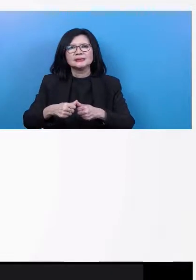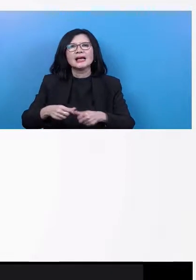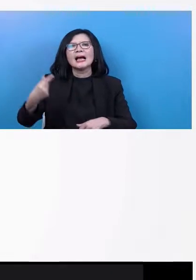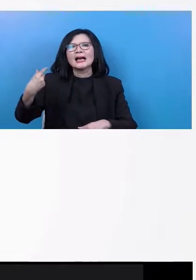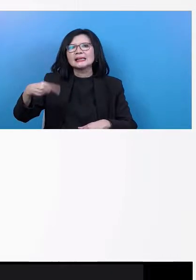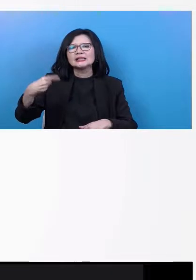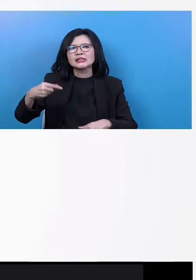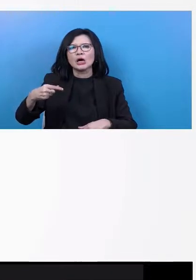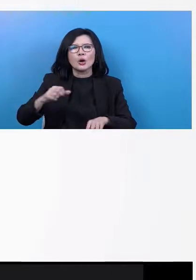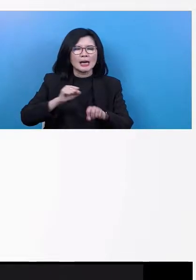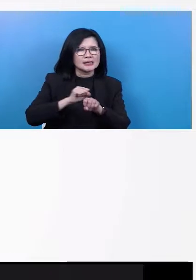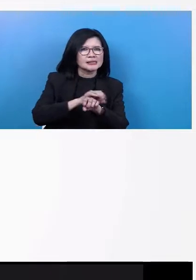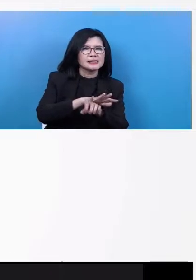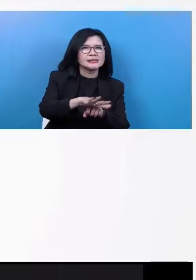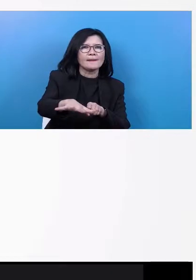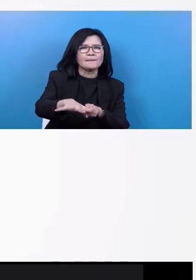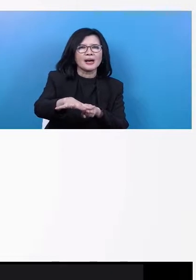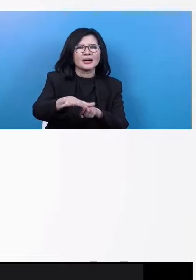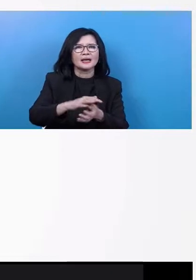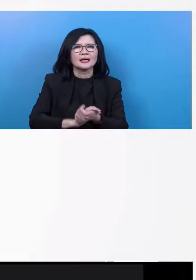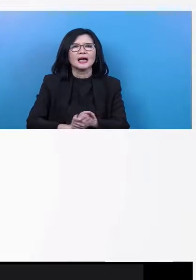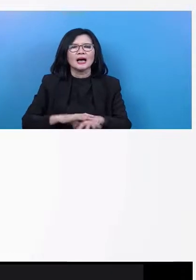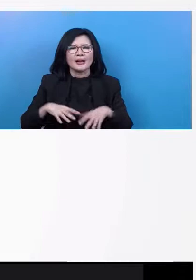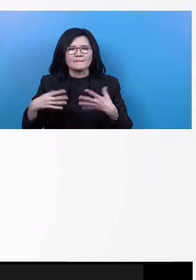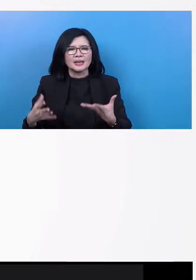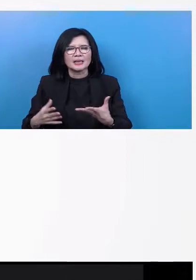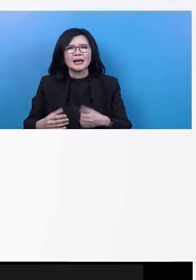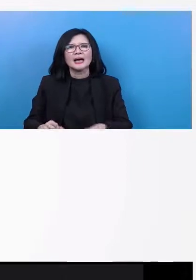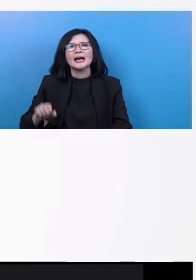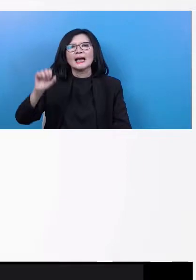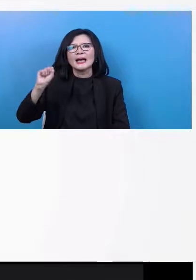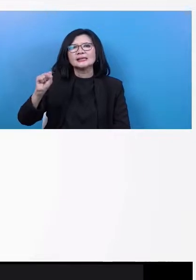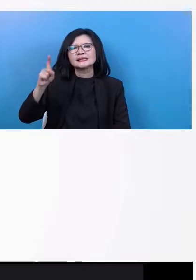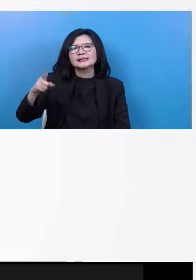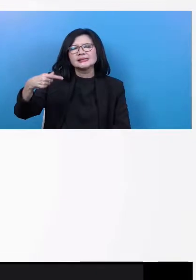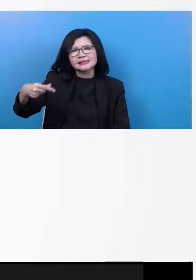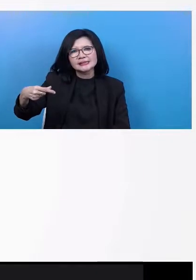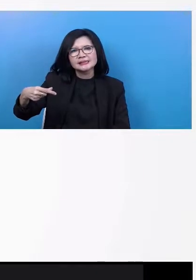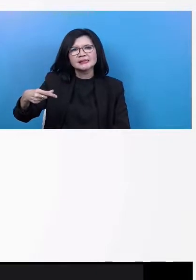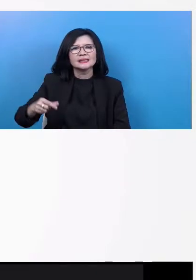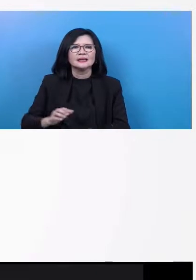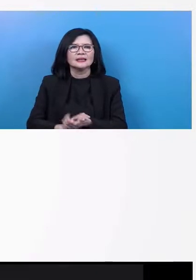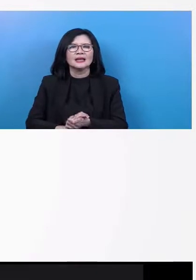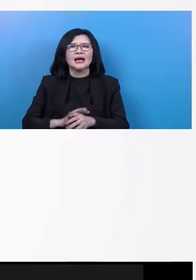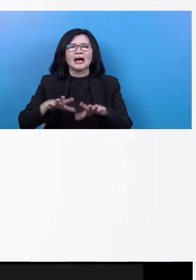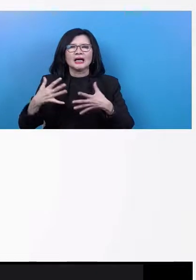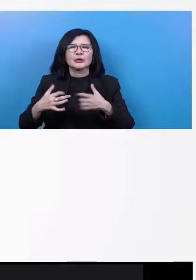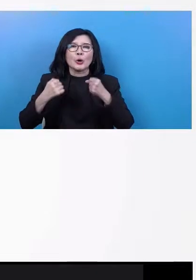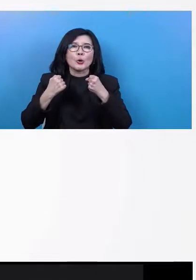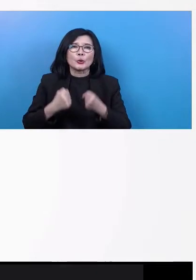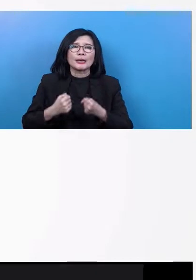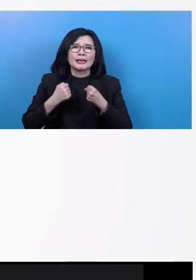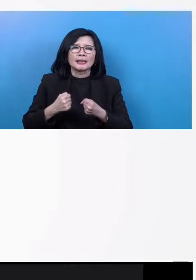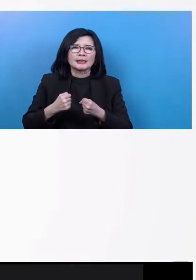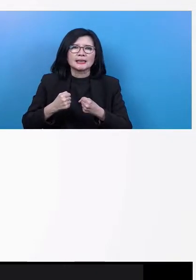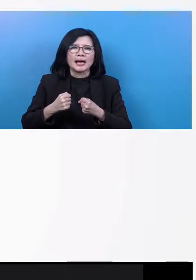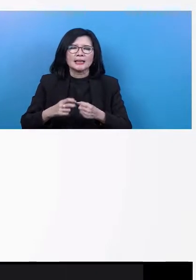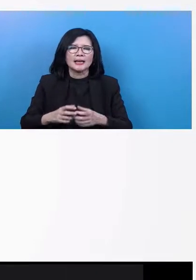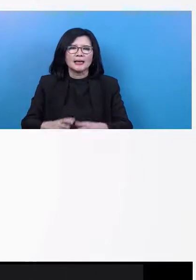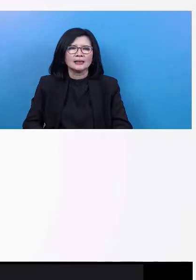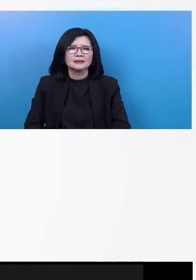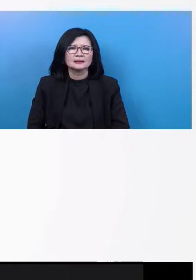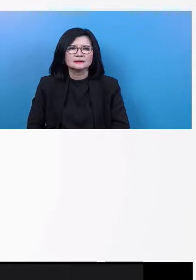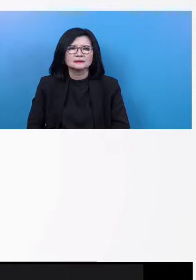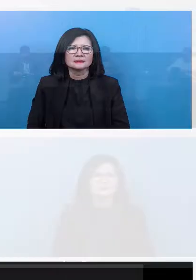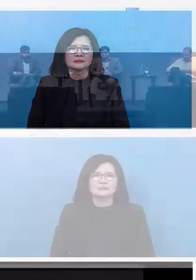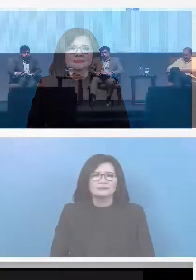the SDGs or whether that's resiliency, I think that needs to happen, and we're in discussions with